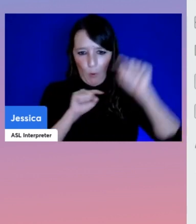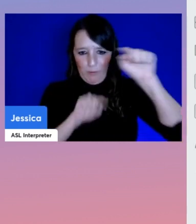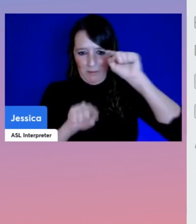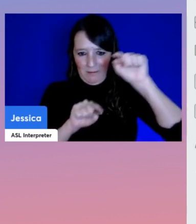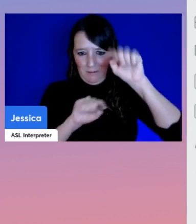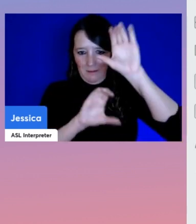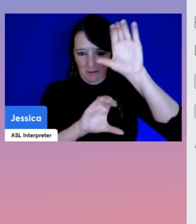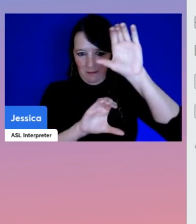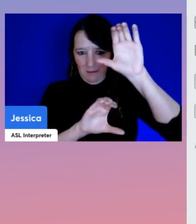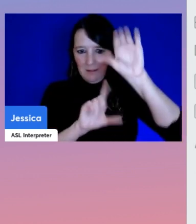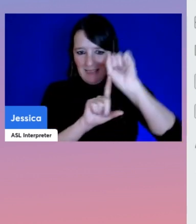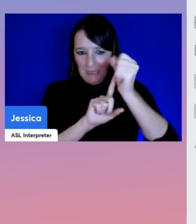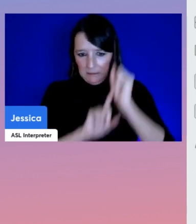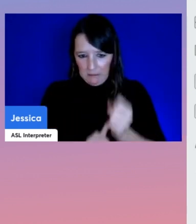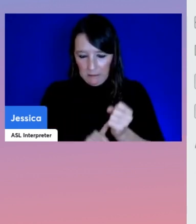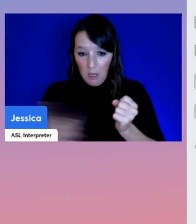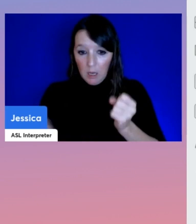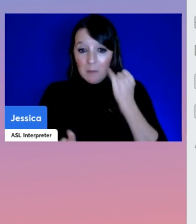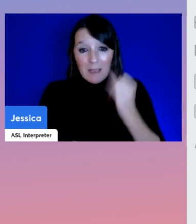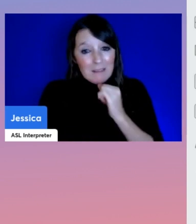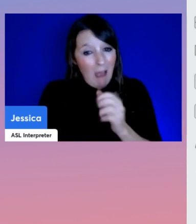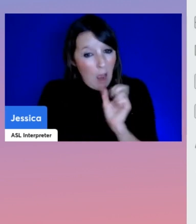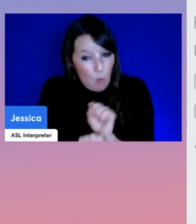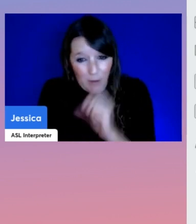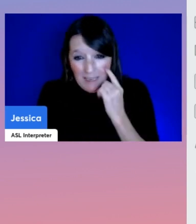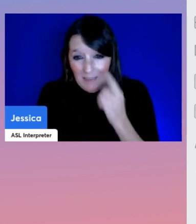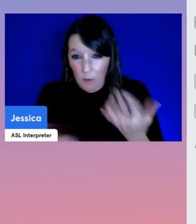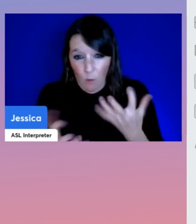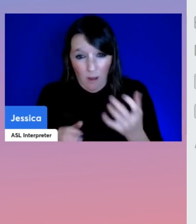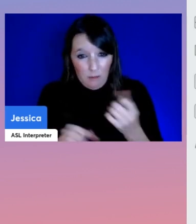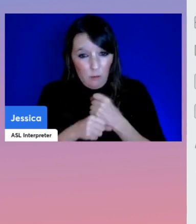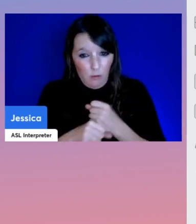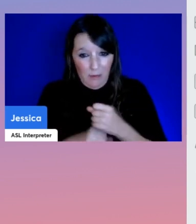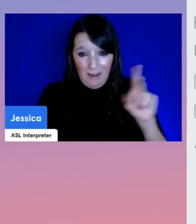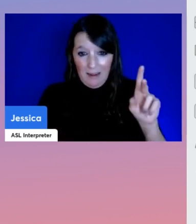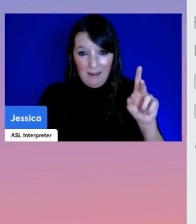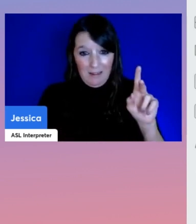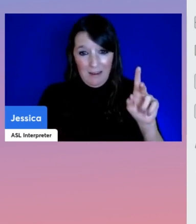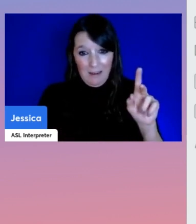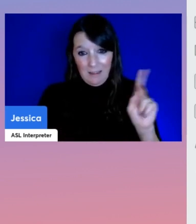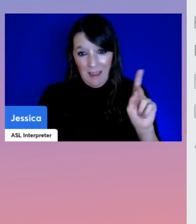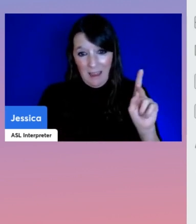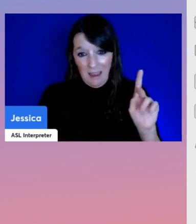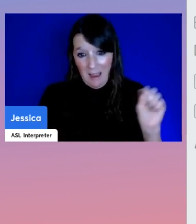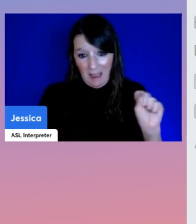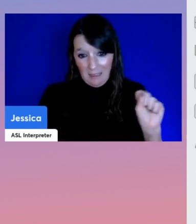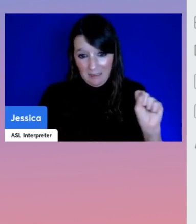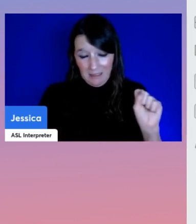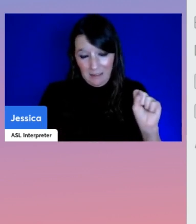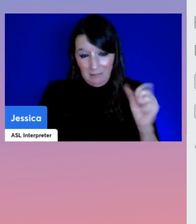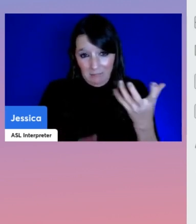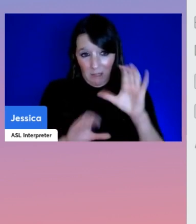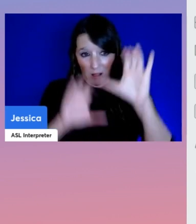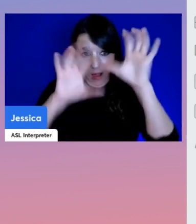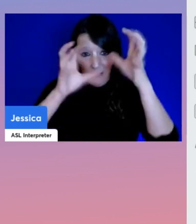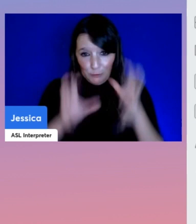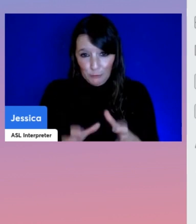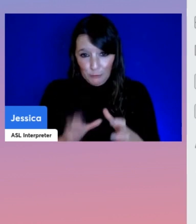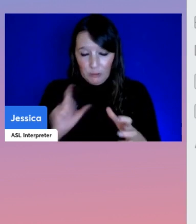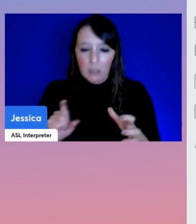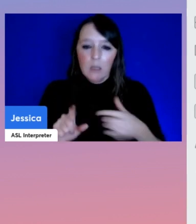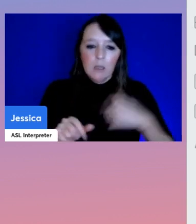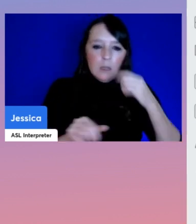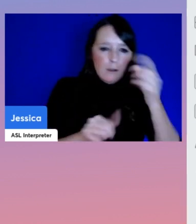to create 2 AKS clusters using our AKS module. You can imagine the first run block would set up a